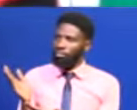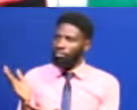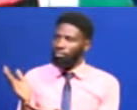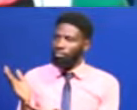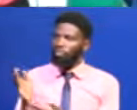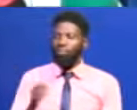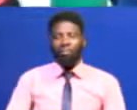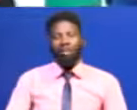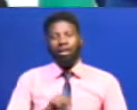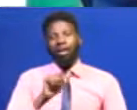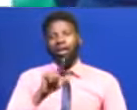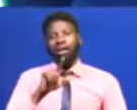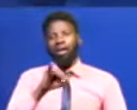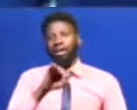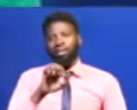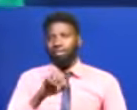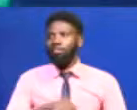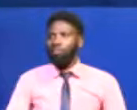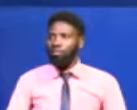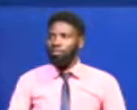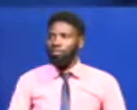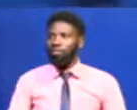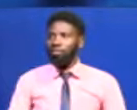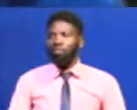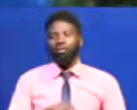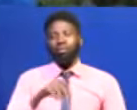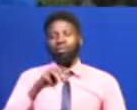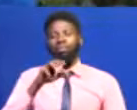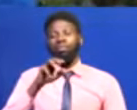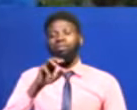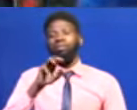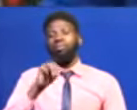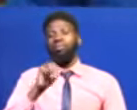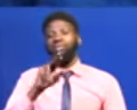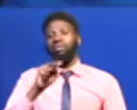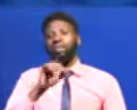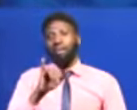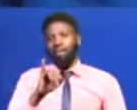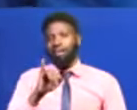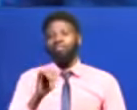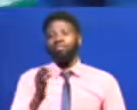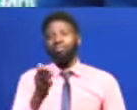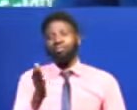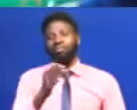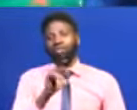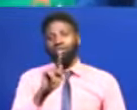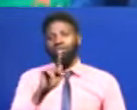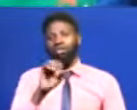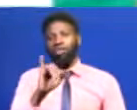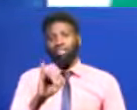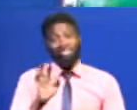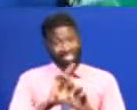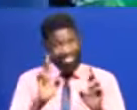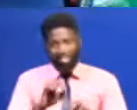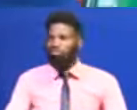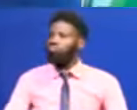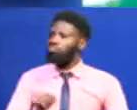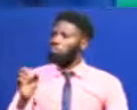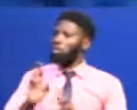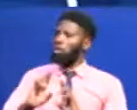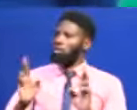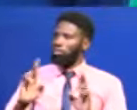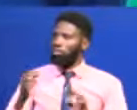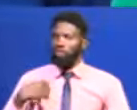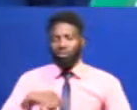Malik, how are you? Good. Very good. Koi Mungai. Koi, how are you? Fine, thank you. Very good. Muko tayari? Kabisa. Hoping for the